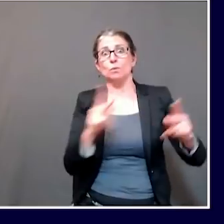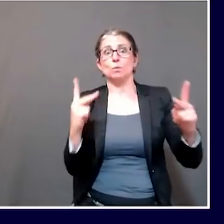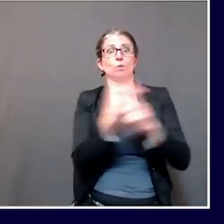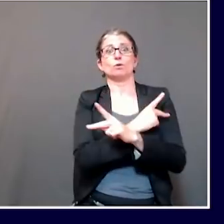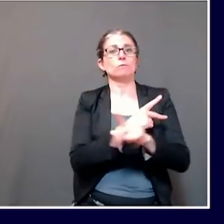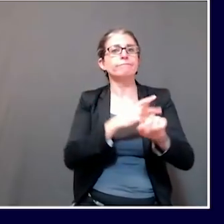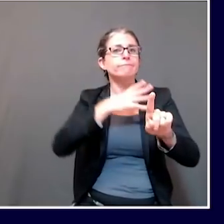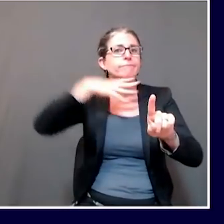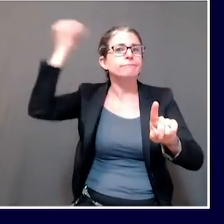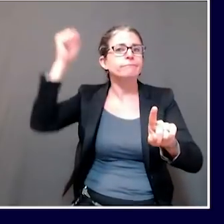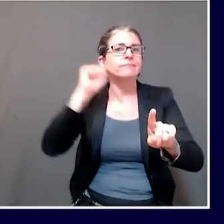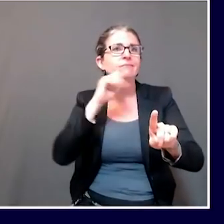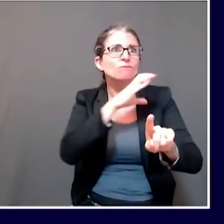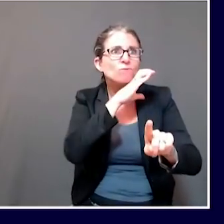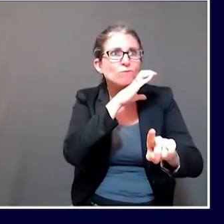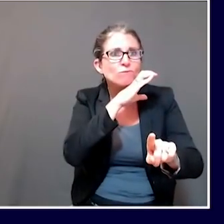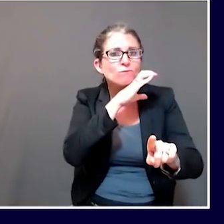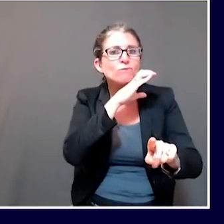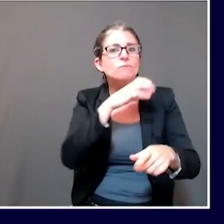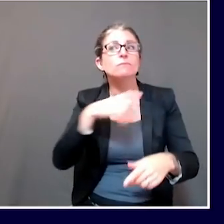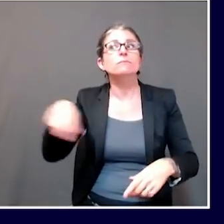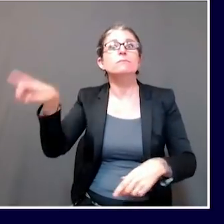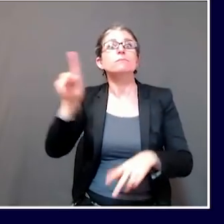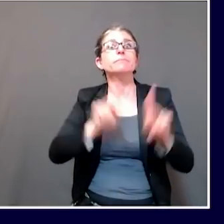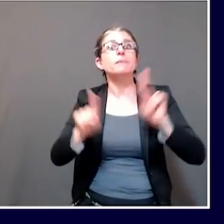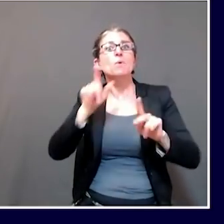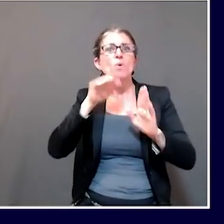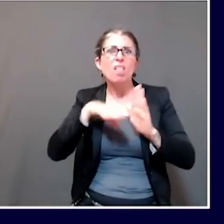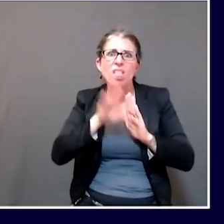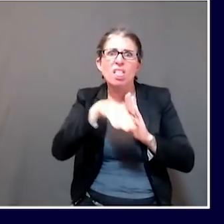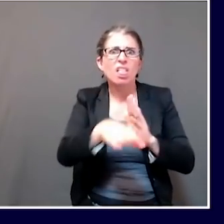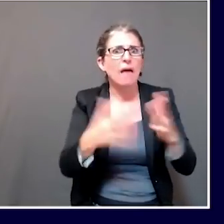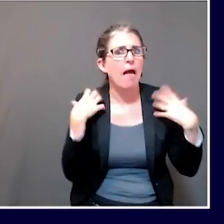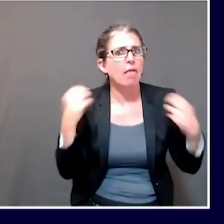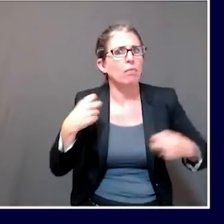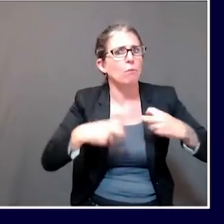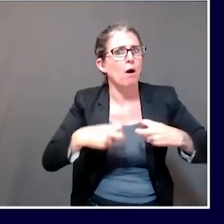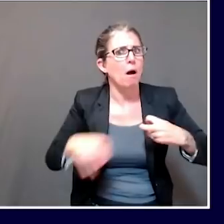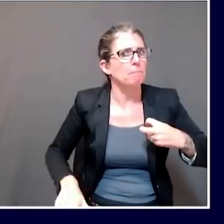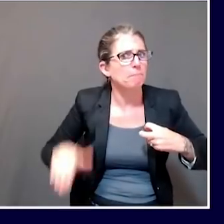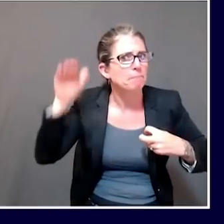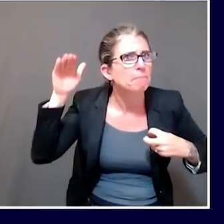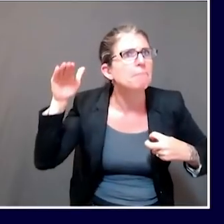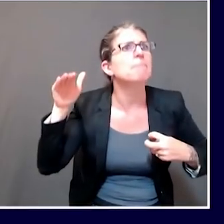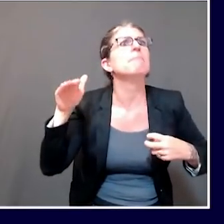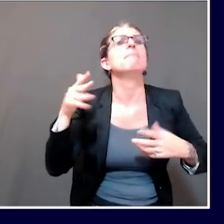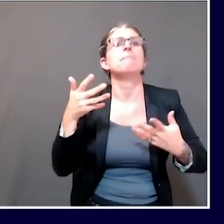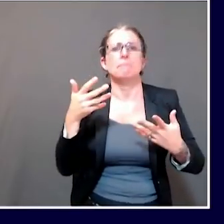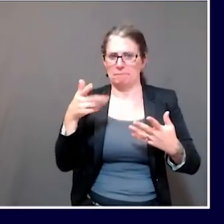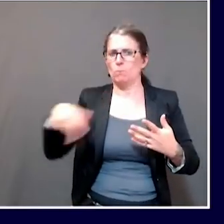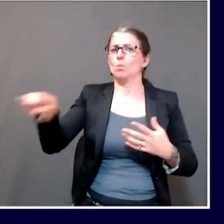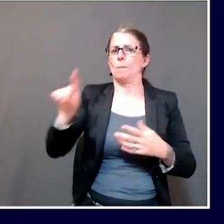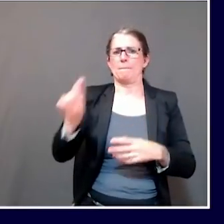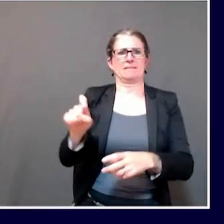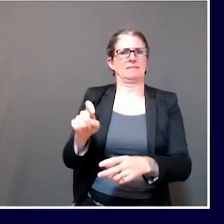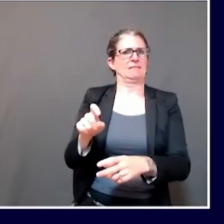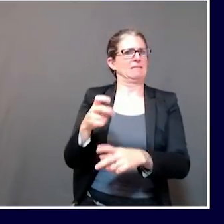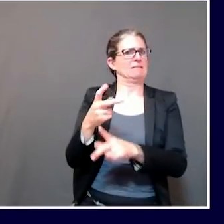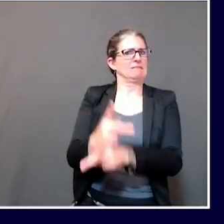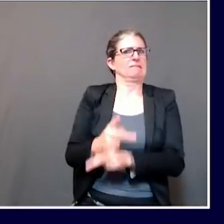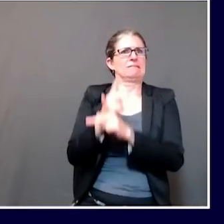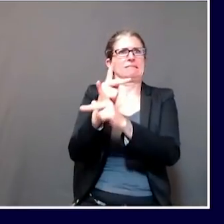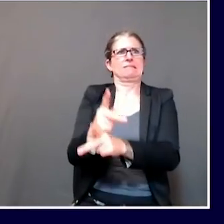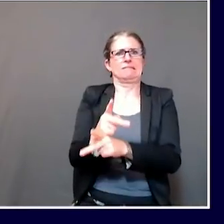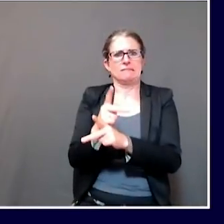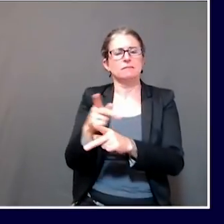chronic conditions, have been extra, extra careful to avoid large gatherings, to avoid the possibility